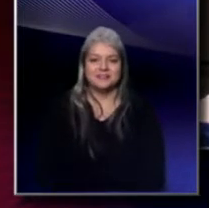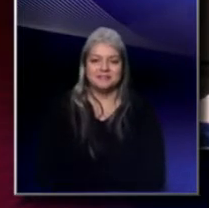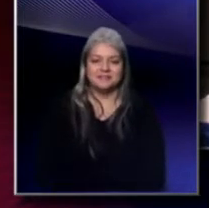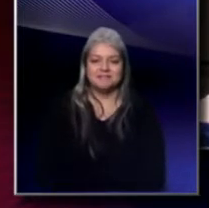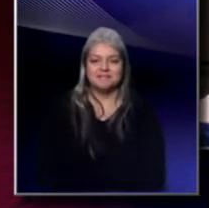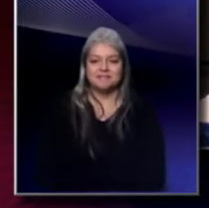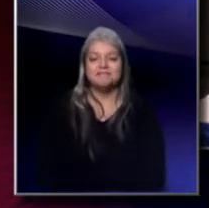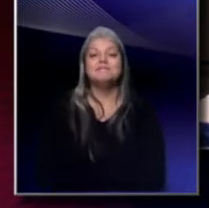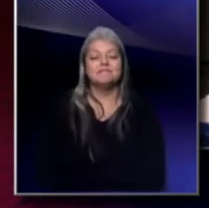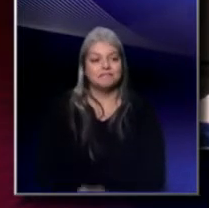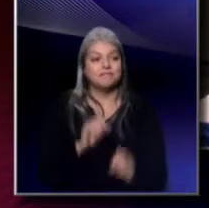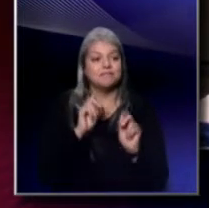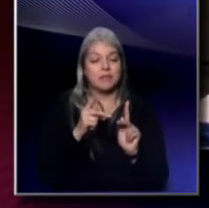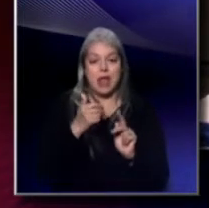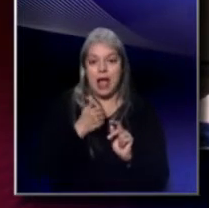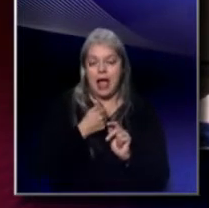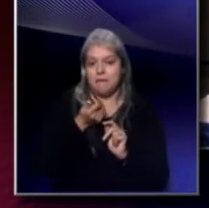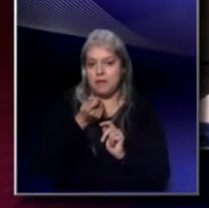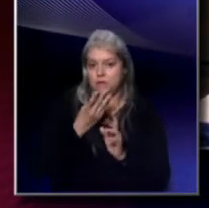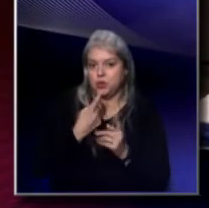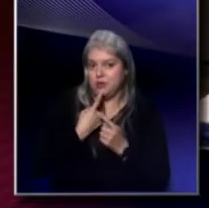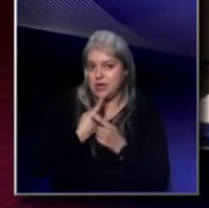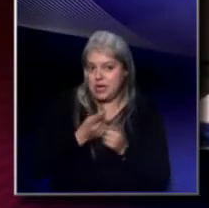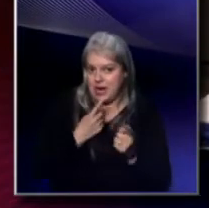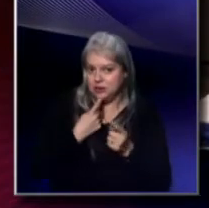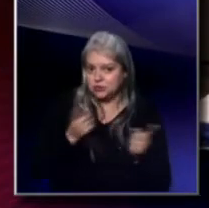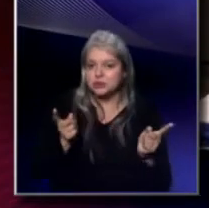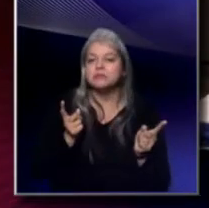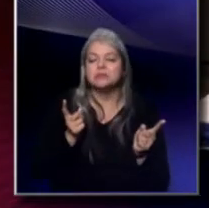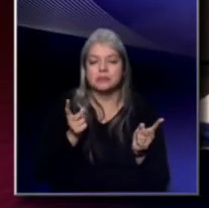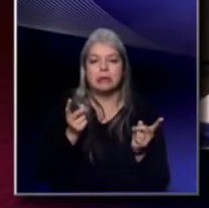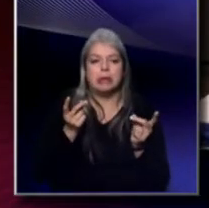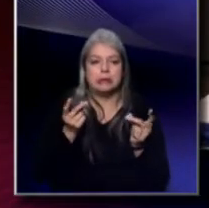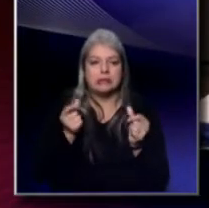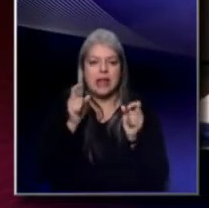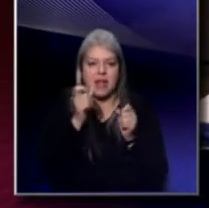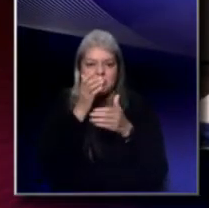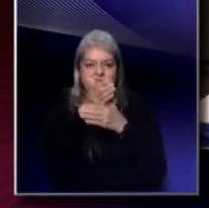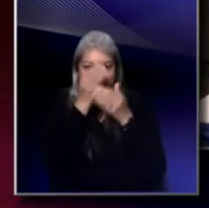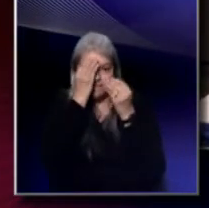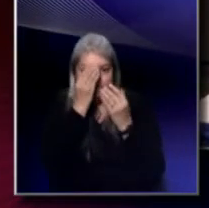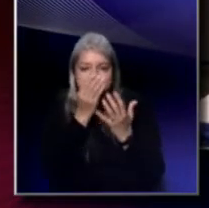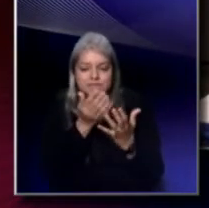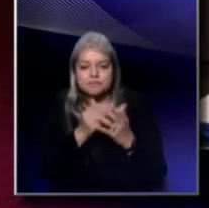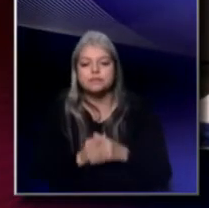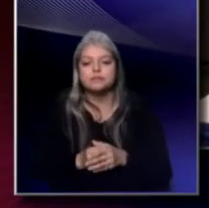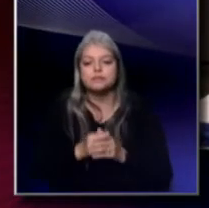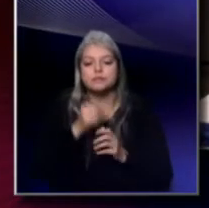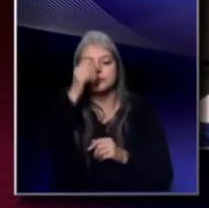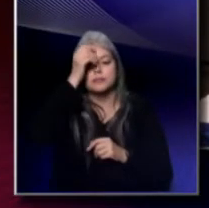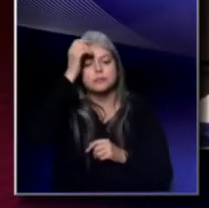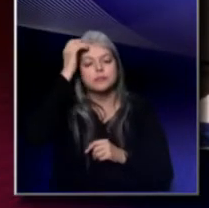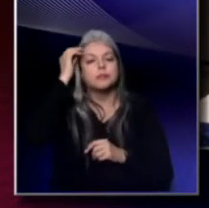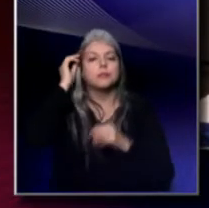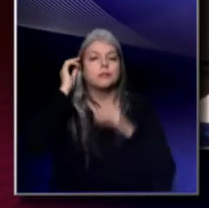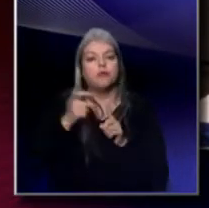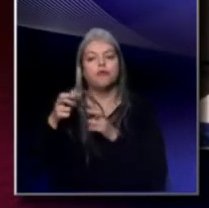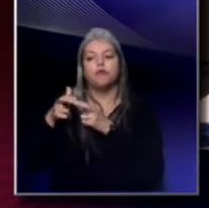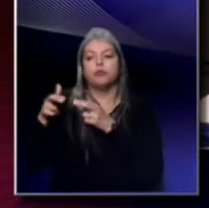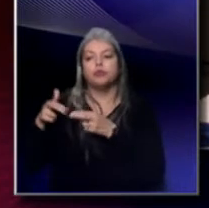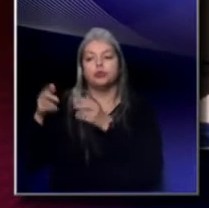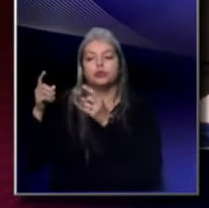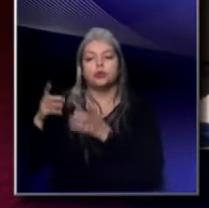right. I do have a few announcements that I quickly need to share with you. The first announcement is